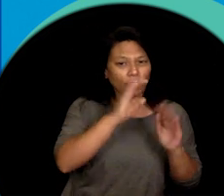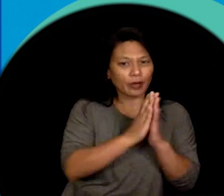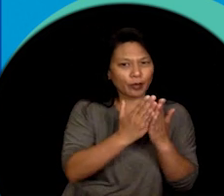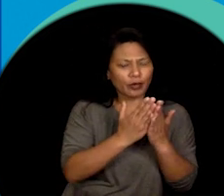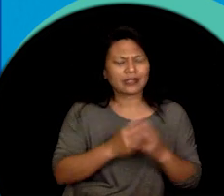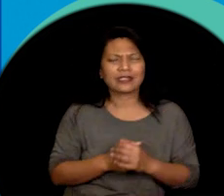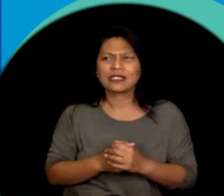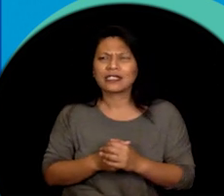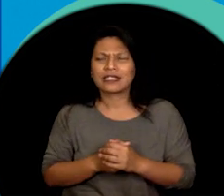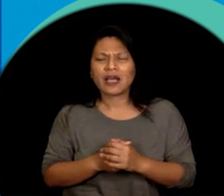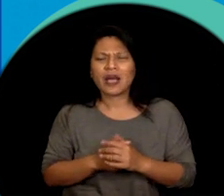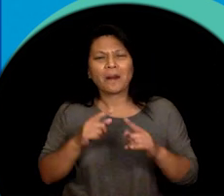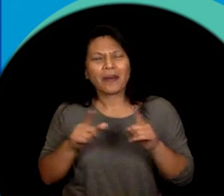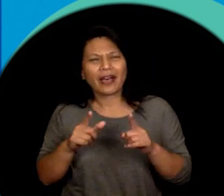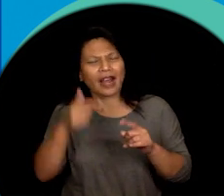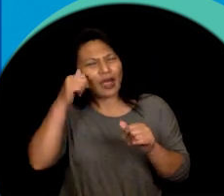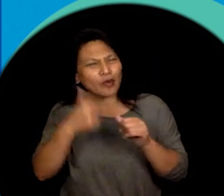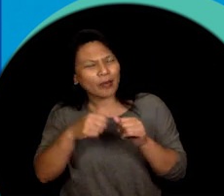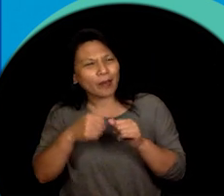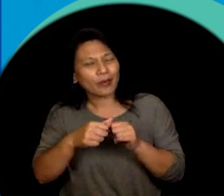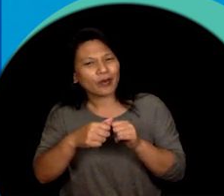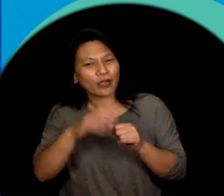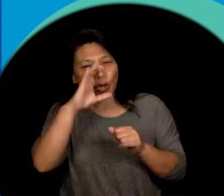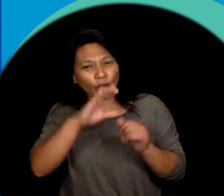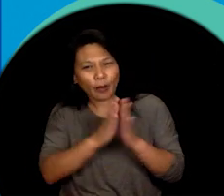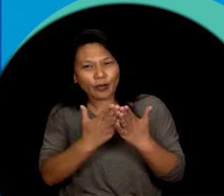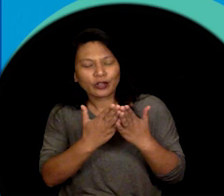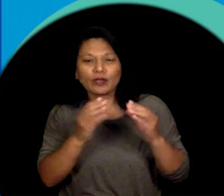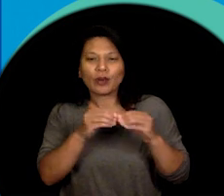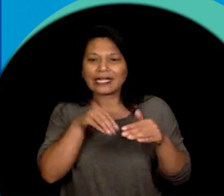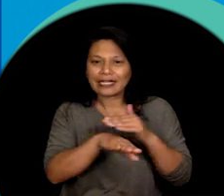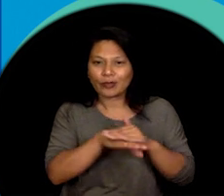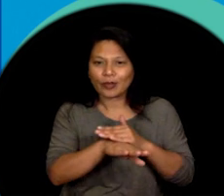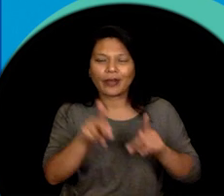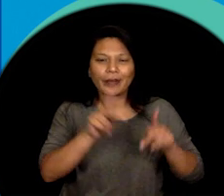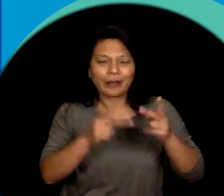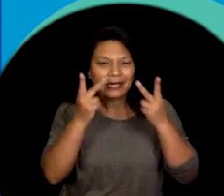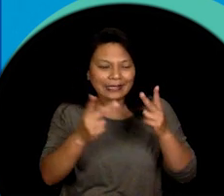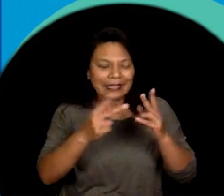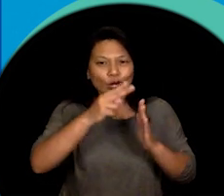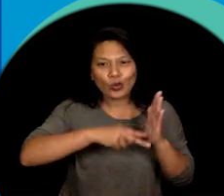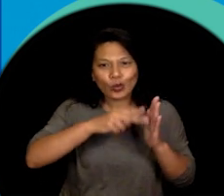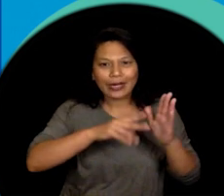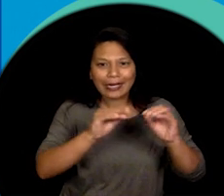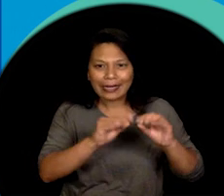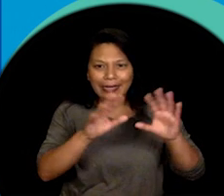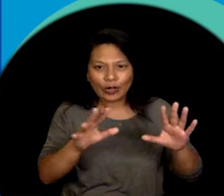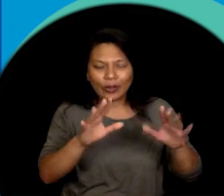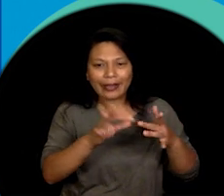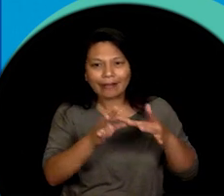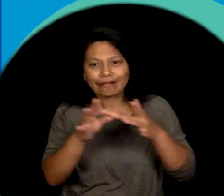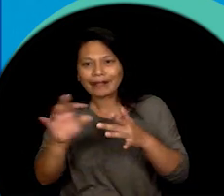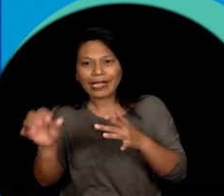read. But I also remember that many times those books were easier for people to read to get to, and that led to